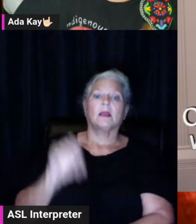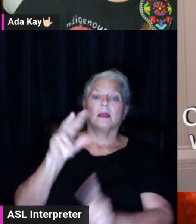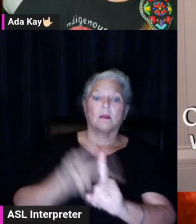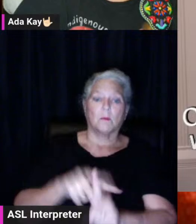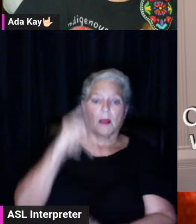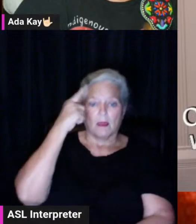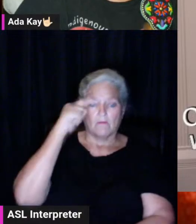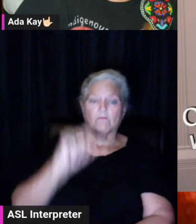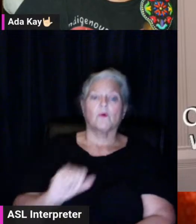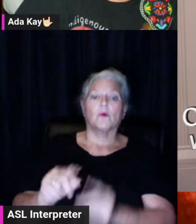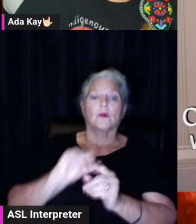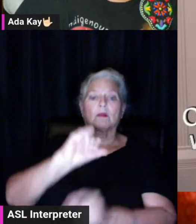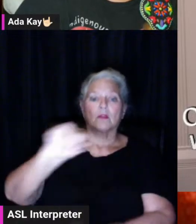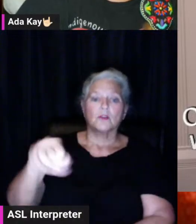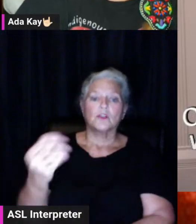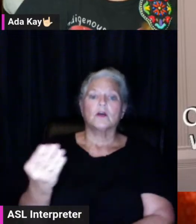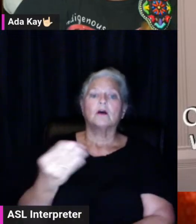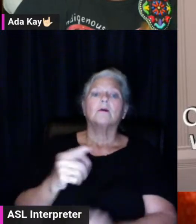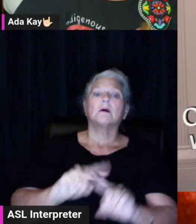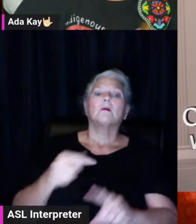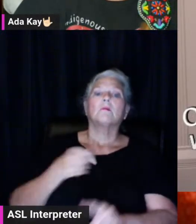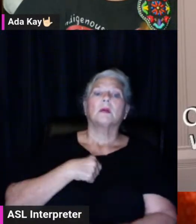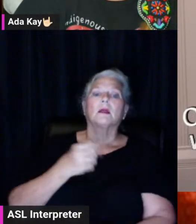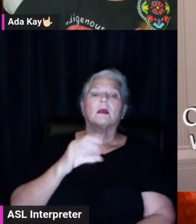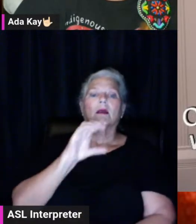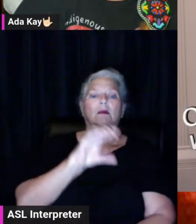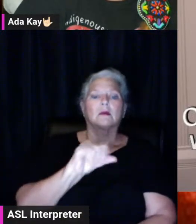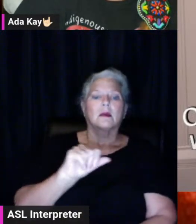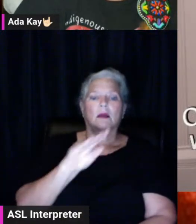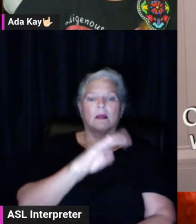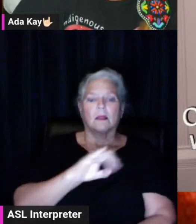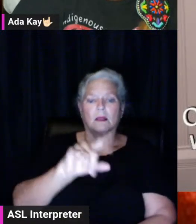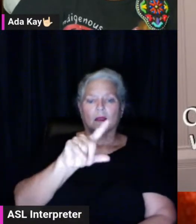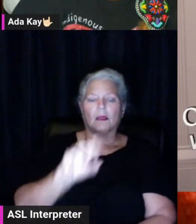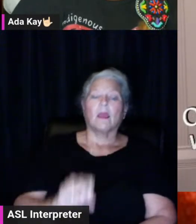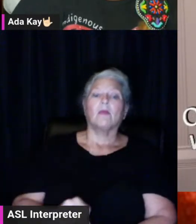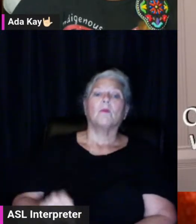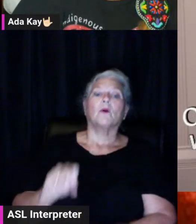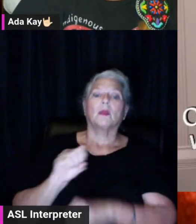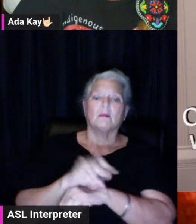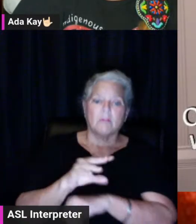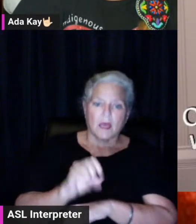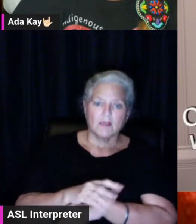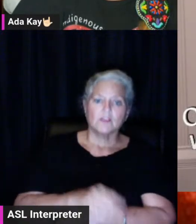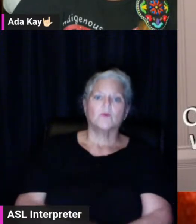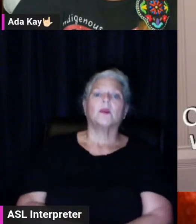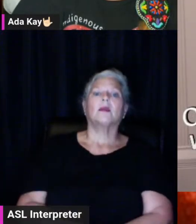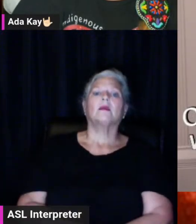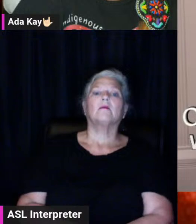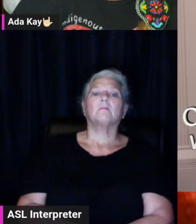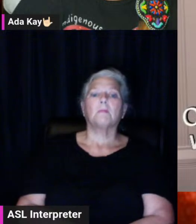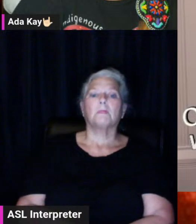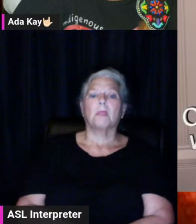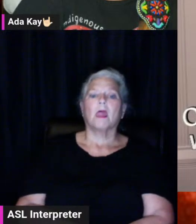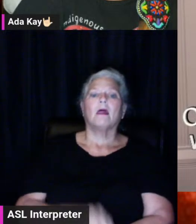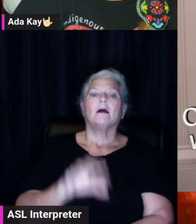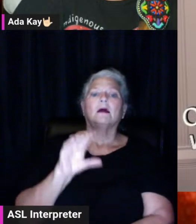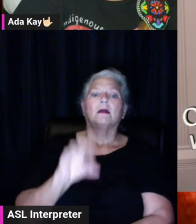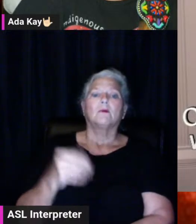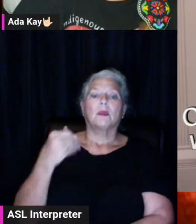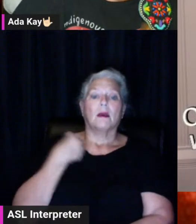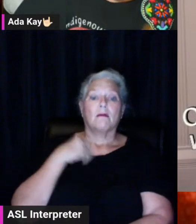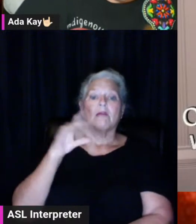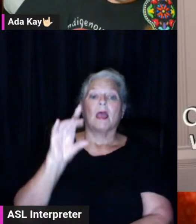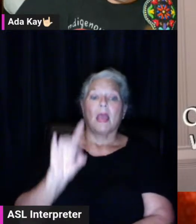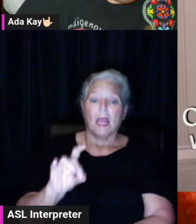But I want to just briefly run through them. Cable Advisory Committee, we have a vacancy. The Canton Cultural Council, we have 8 vacancies.